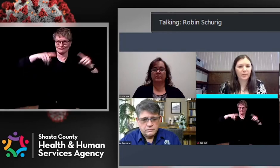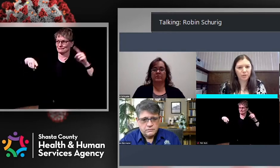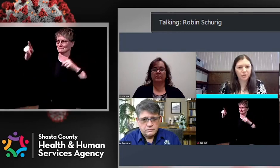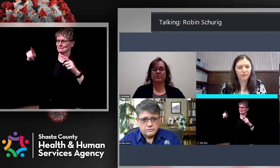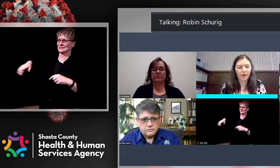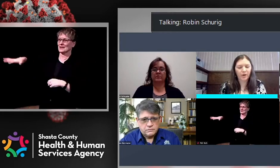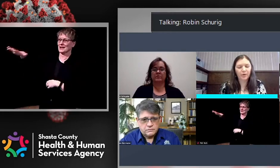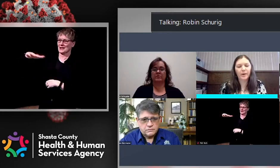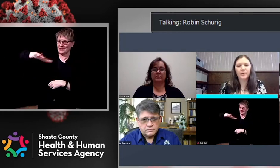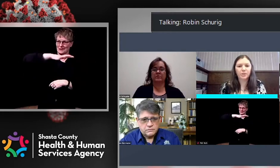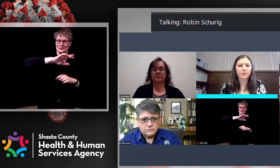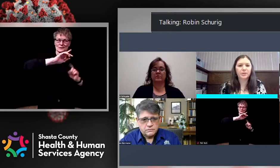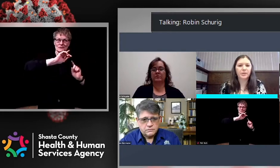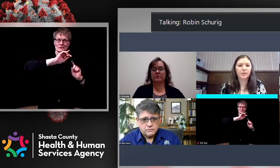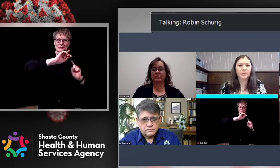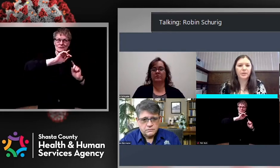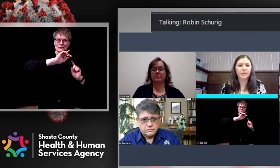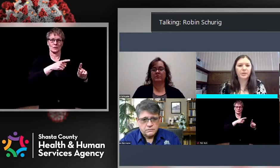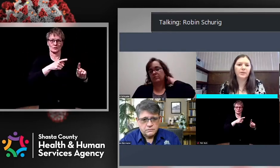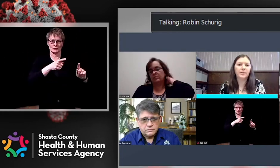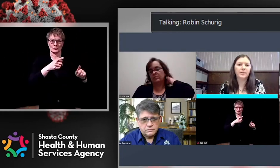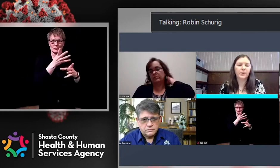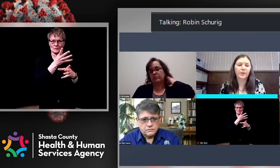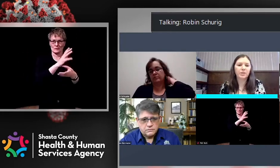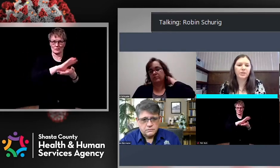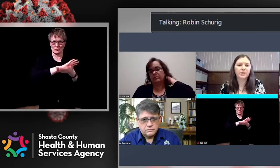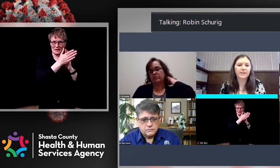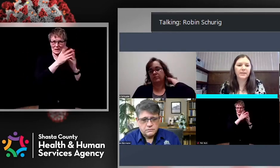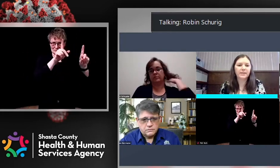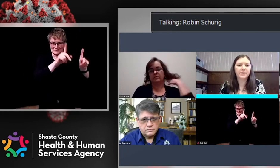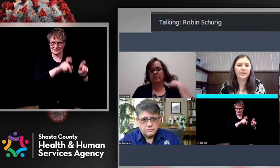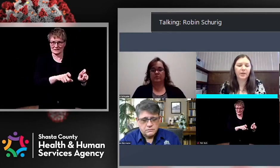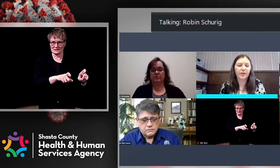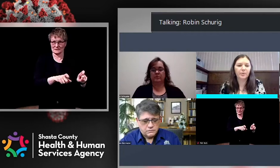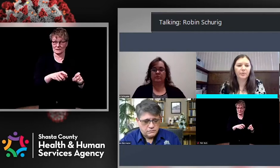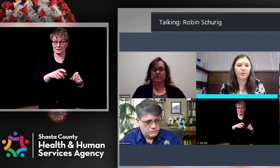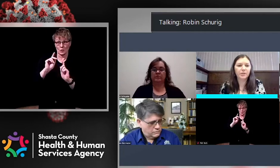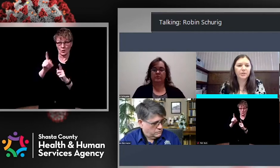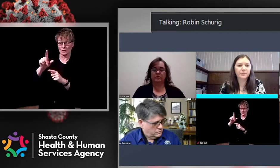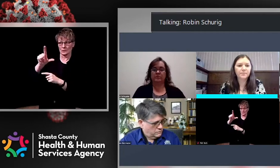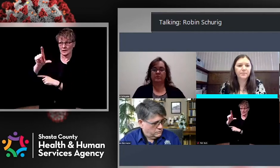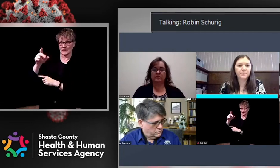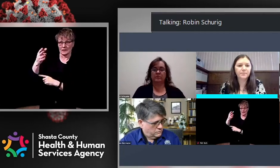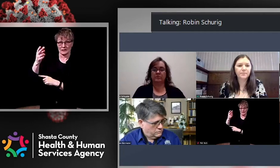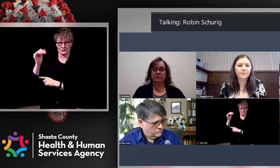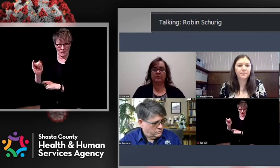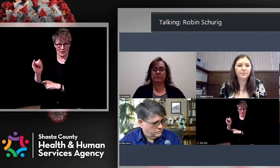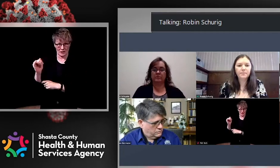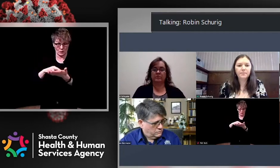lhi.care and get registered if you're not already registered. And then you can see all of the different locations and the dates that are available for each.